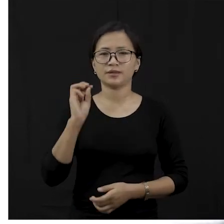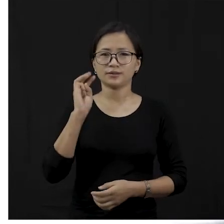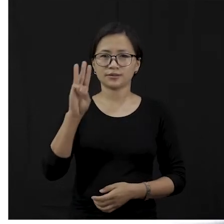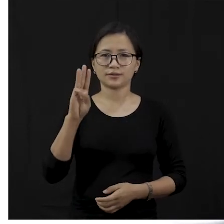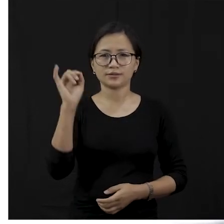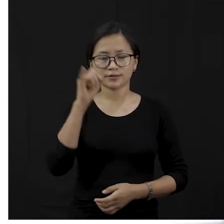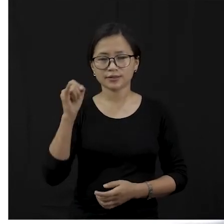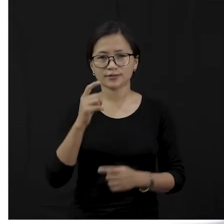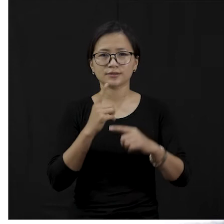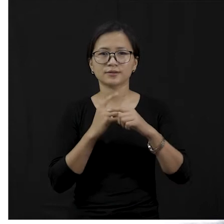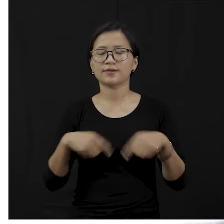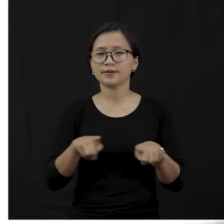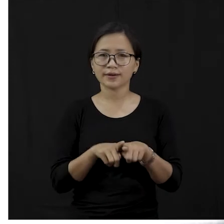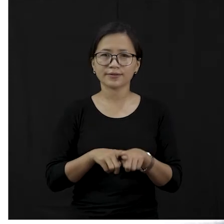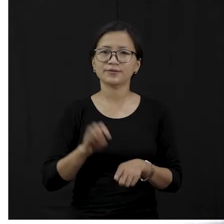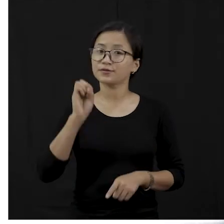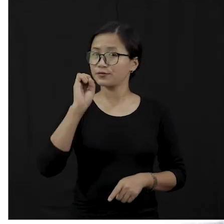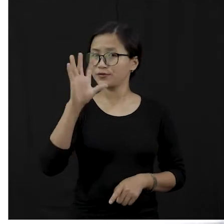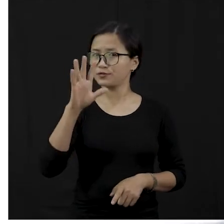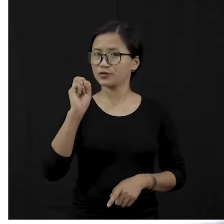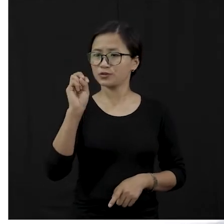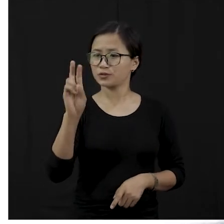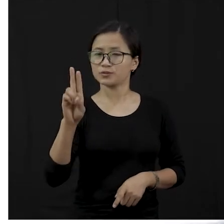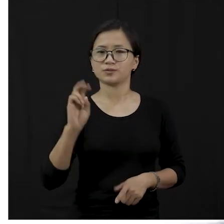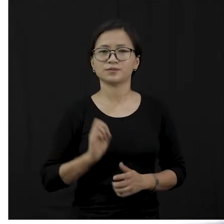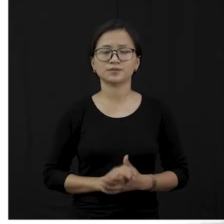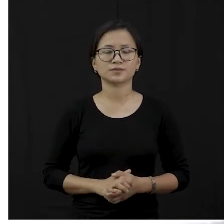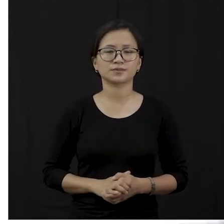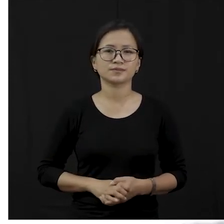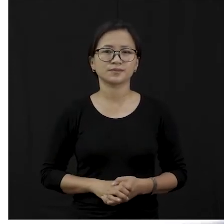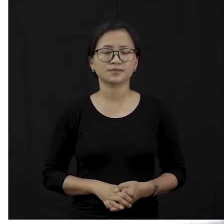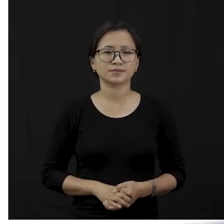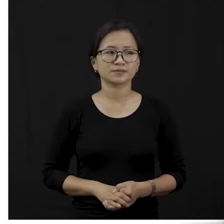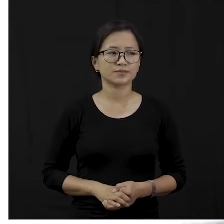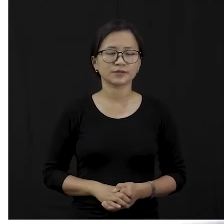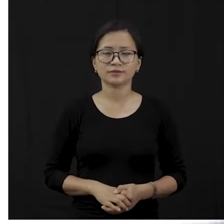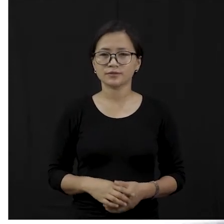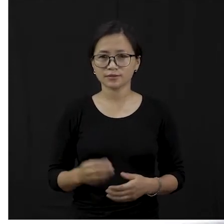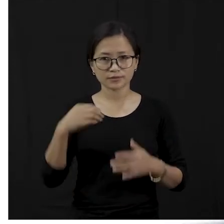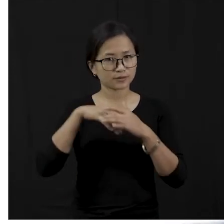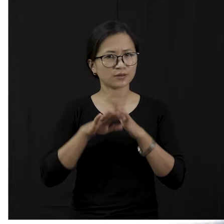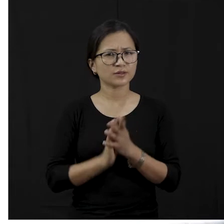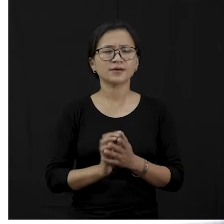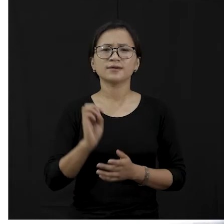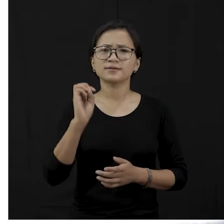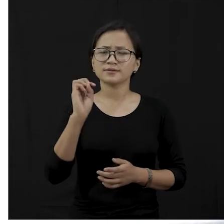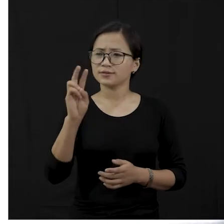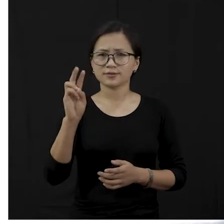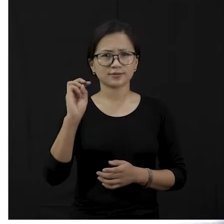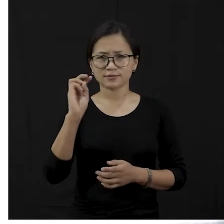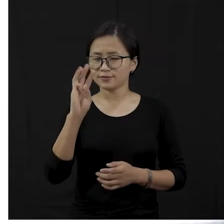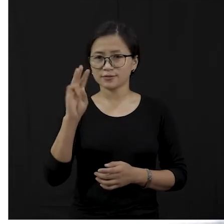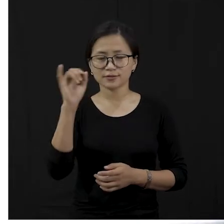and 52. 36 and 52. In 36, 3 is in